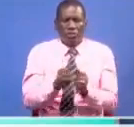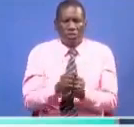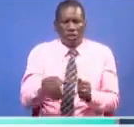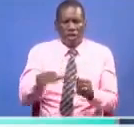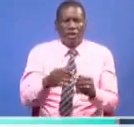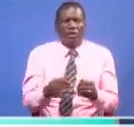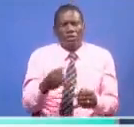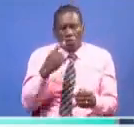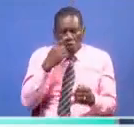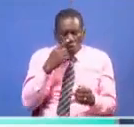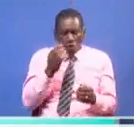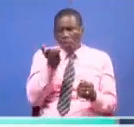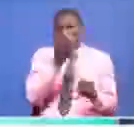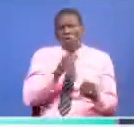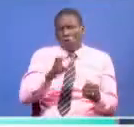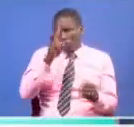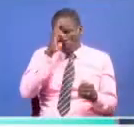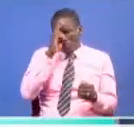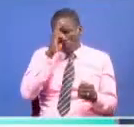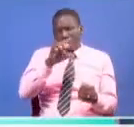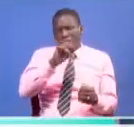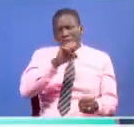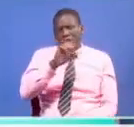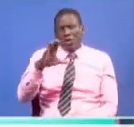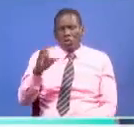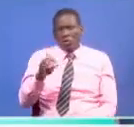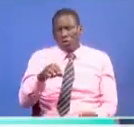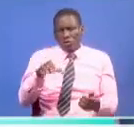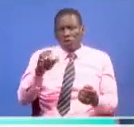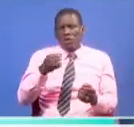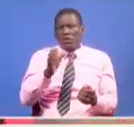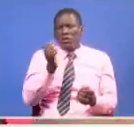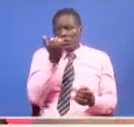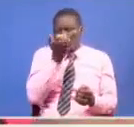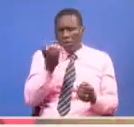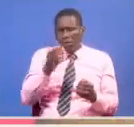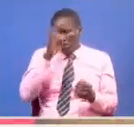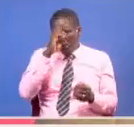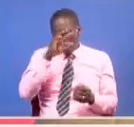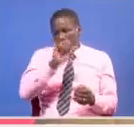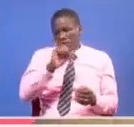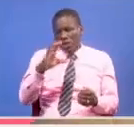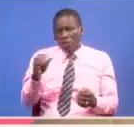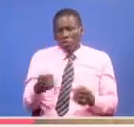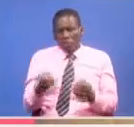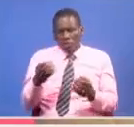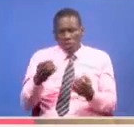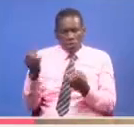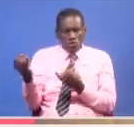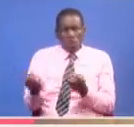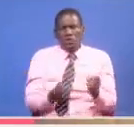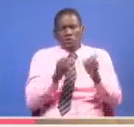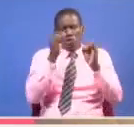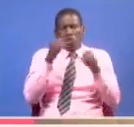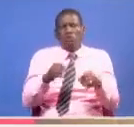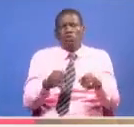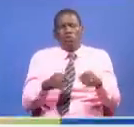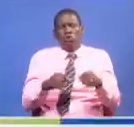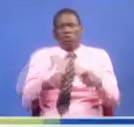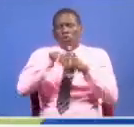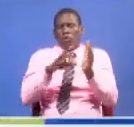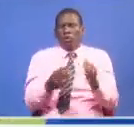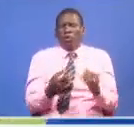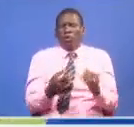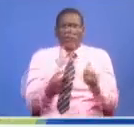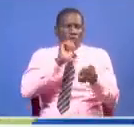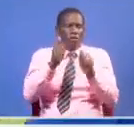home ground, Police Circle Stadium. On the day, Police FC will unveil their new signings and their new sponsors. There will be two matches on